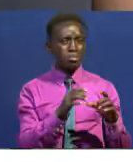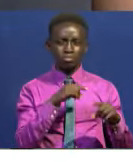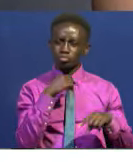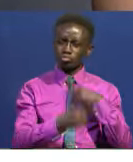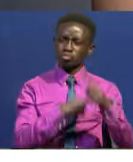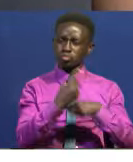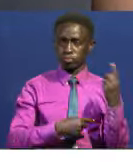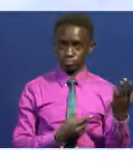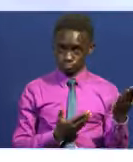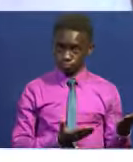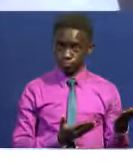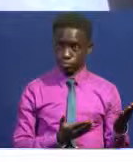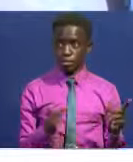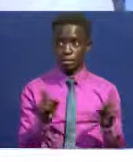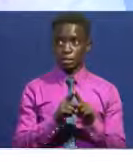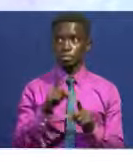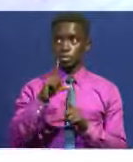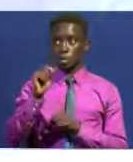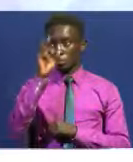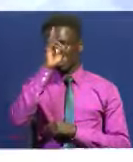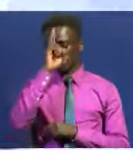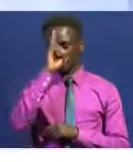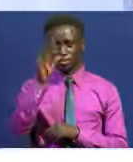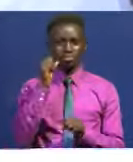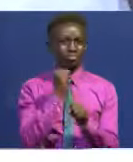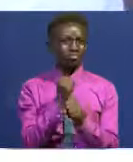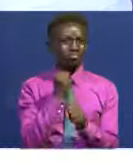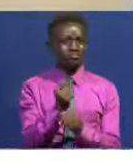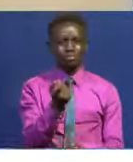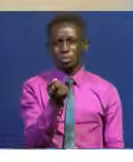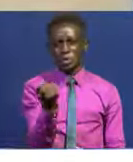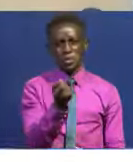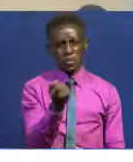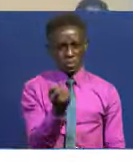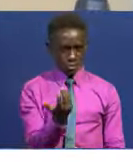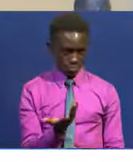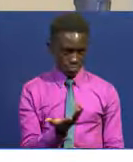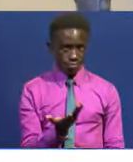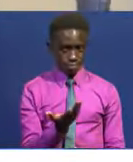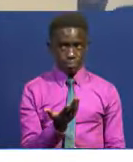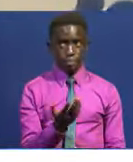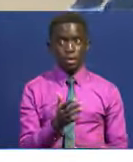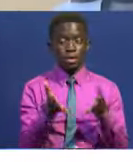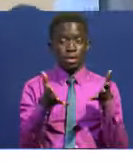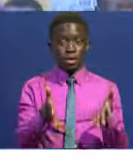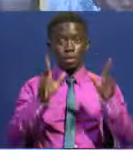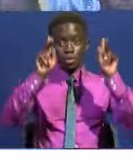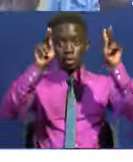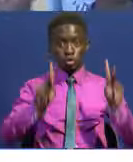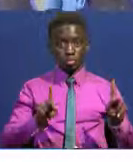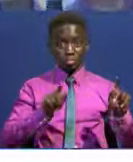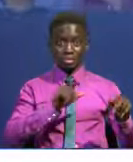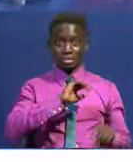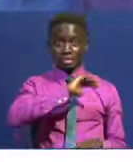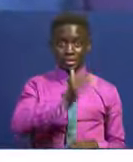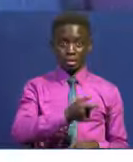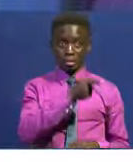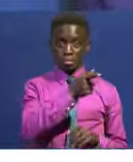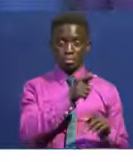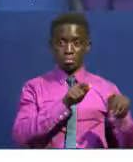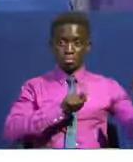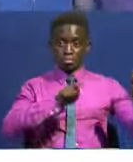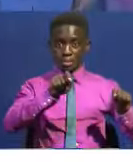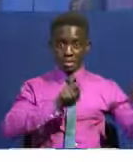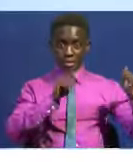blame security agencies of doing little to rein in on criminal elements in the county, Kisumu City Manager Balawanga is